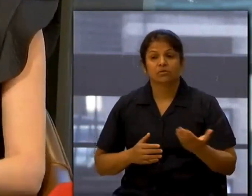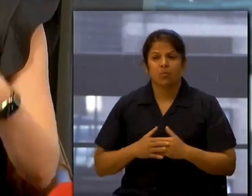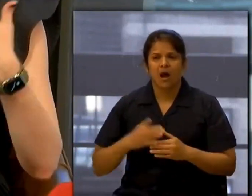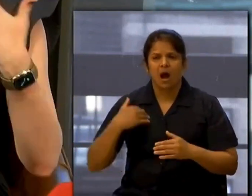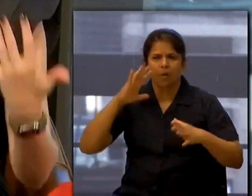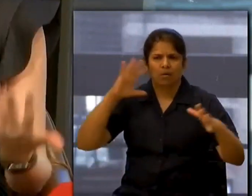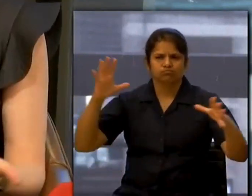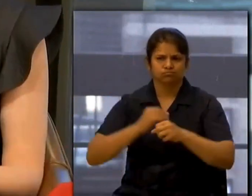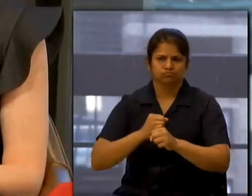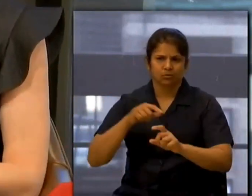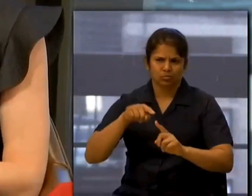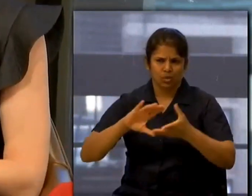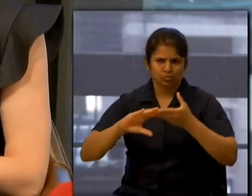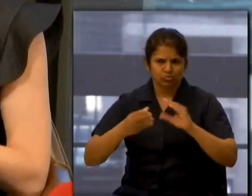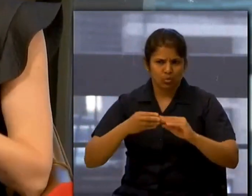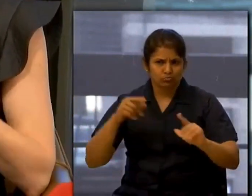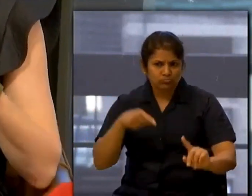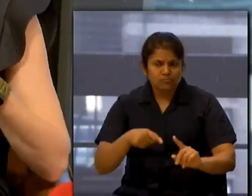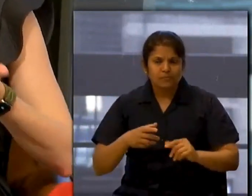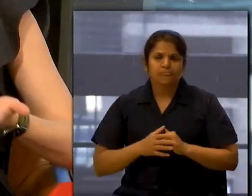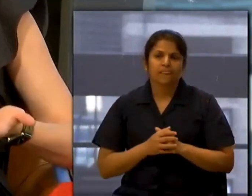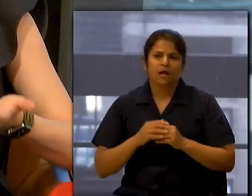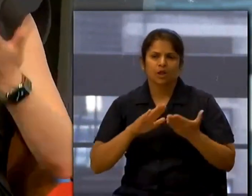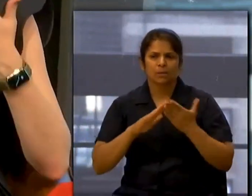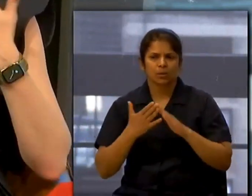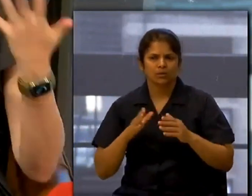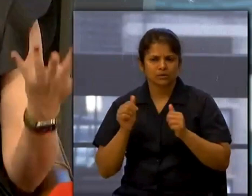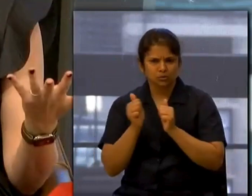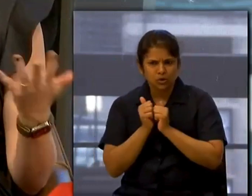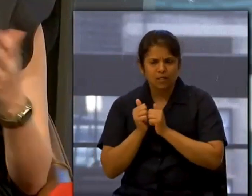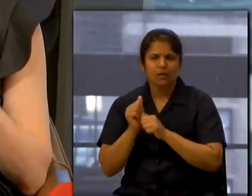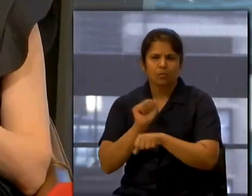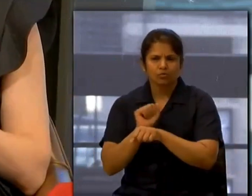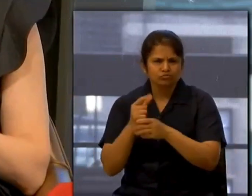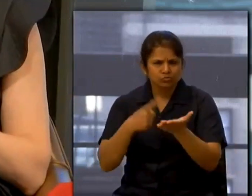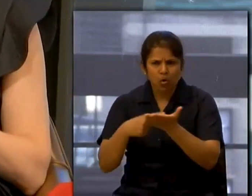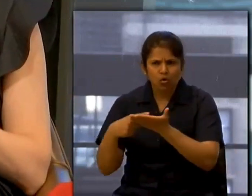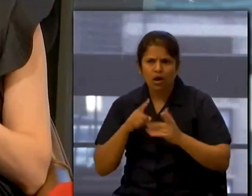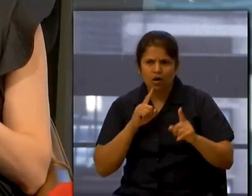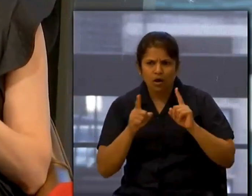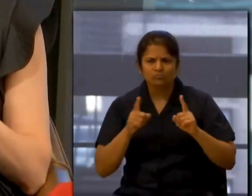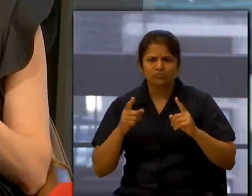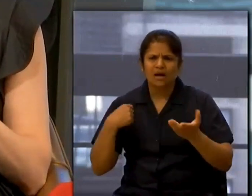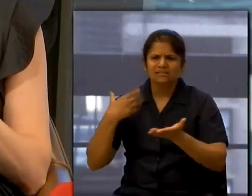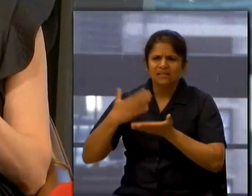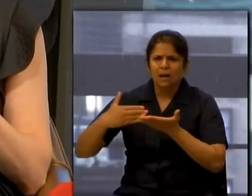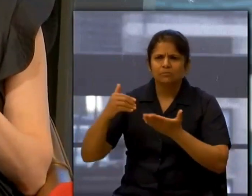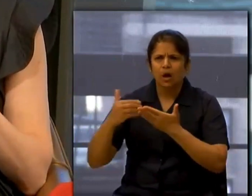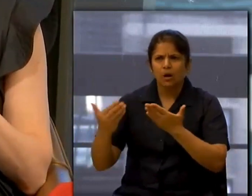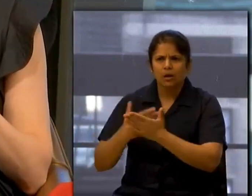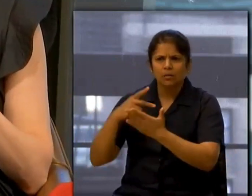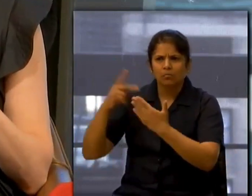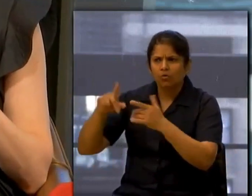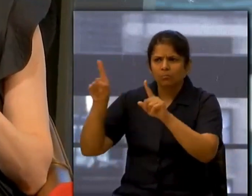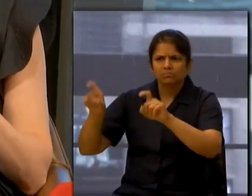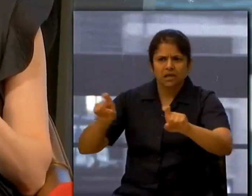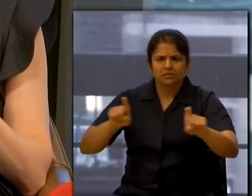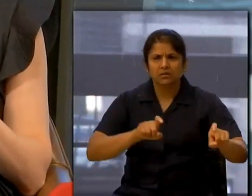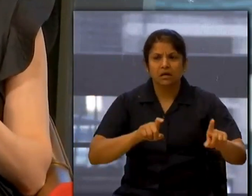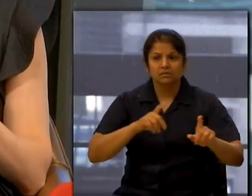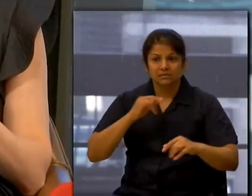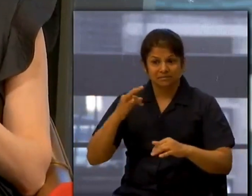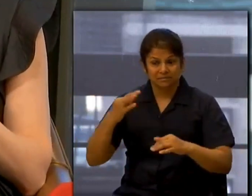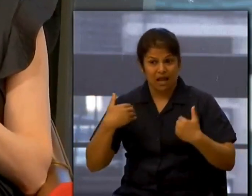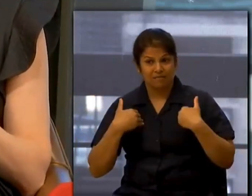did some community brainstorming, they launched some pilots, and a couple years later they had Wilkes Fresh, which is a mobile food market in